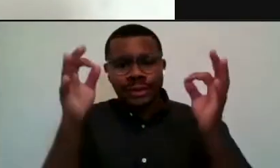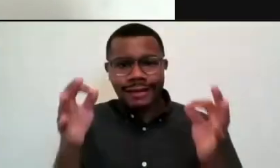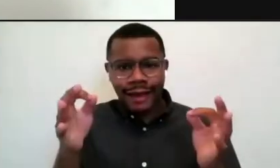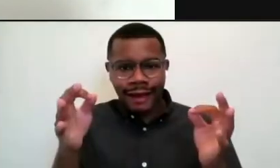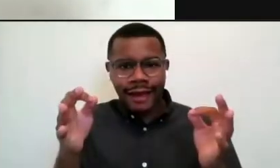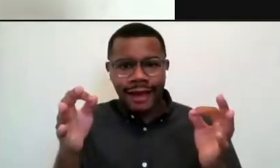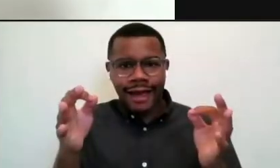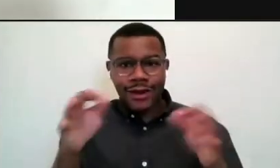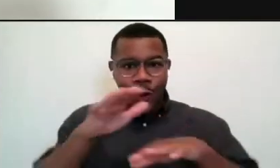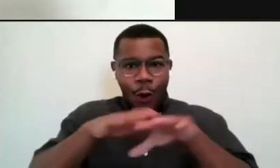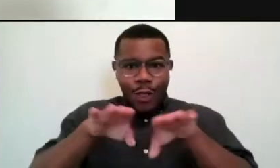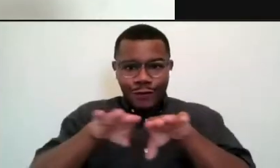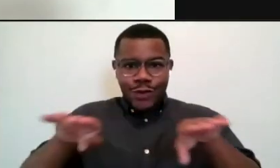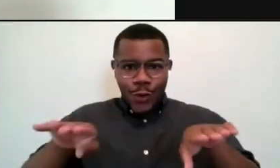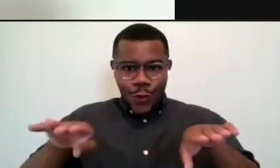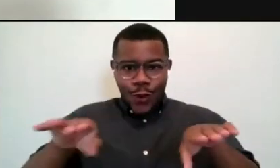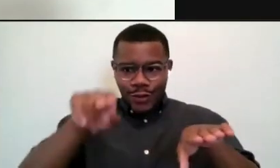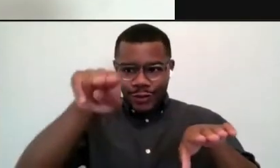floor.